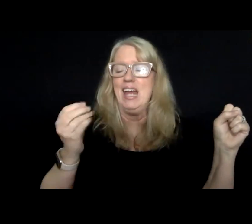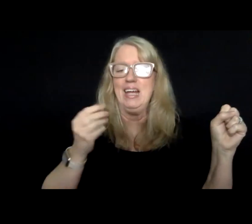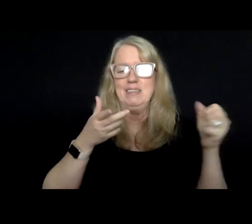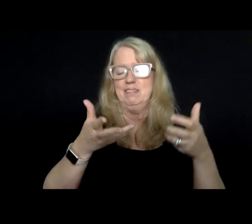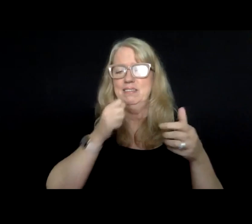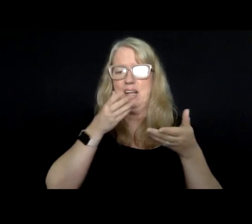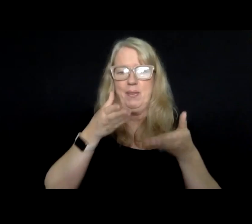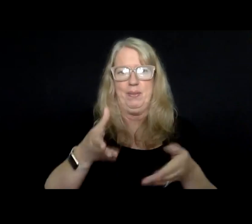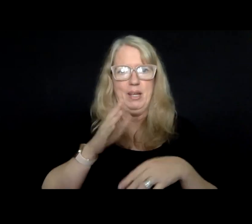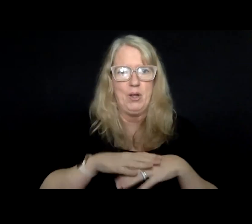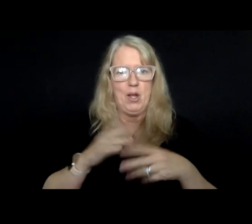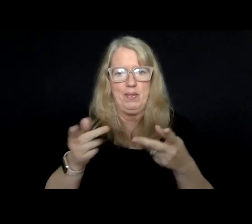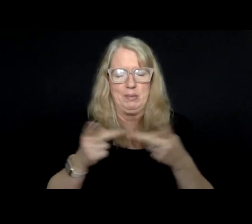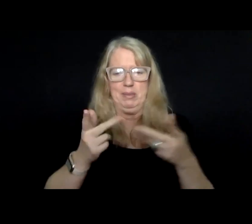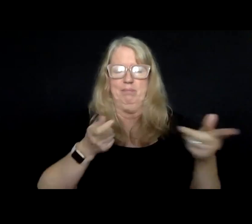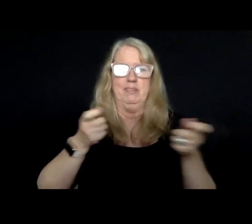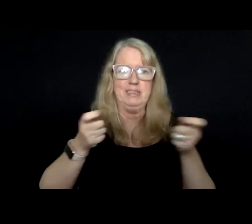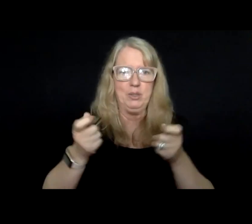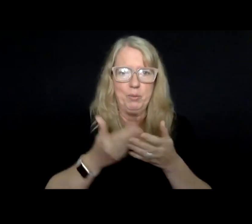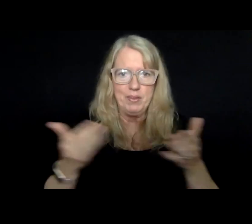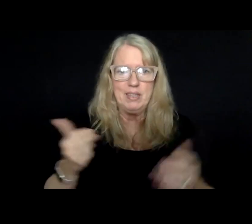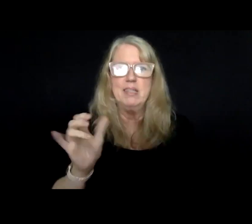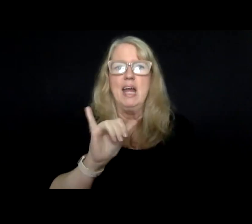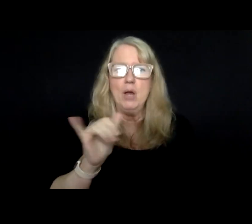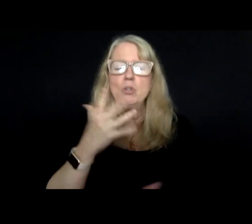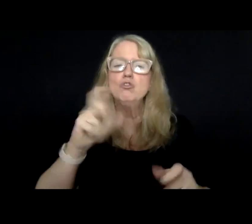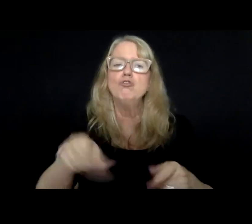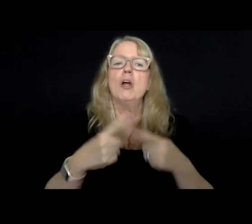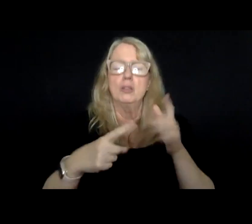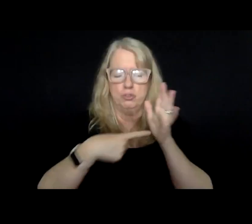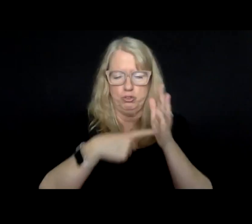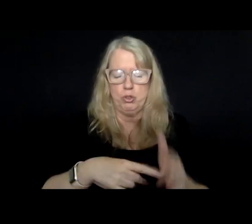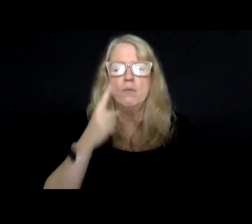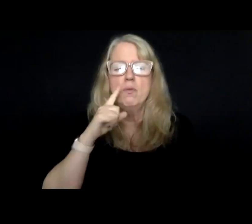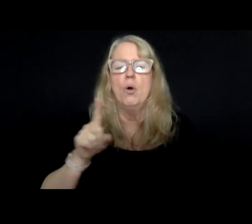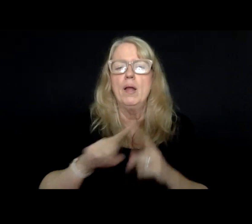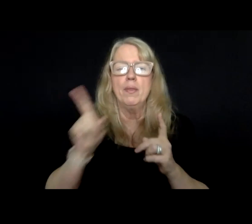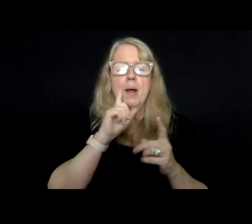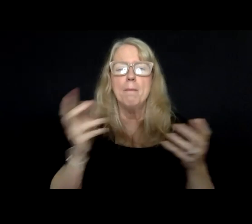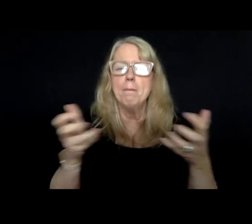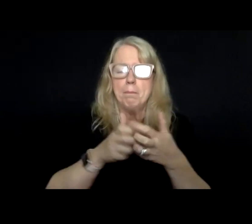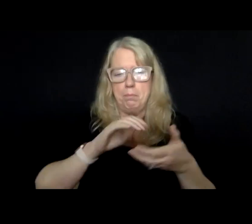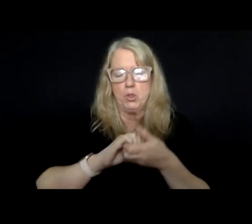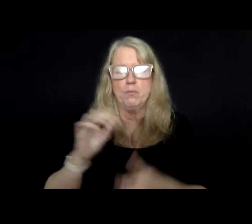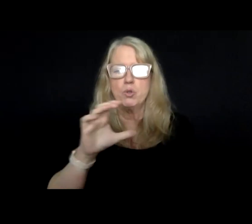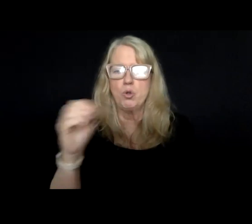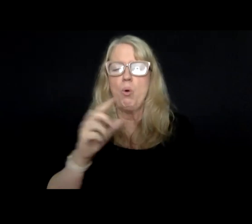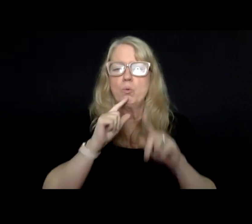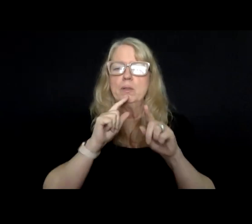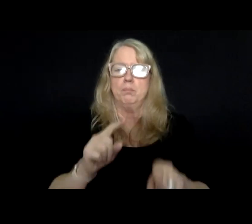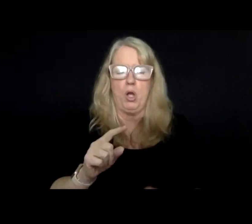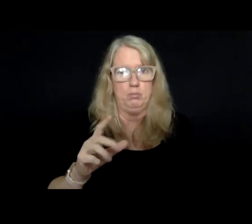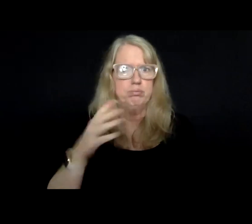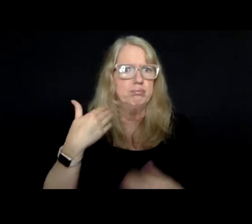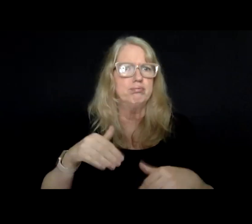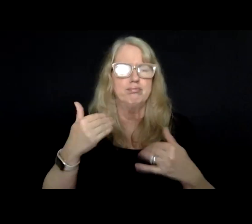scene, dealing with things, as well as just showing the partnership upon arriving as a co-responder model is